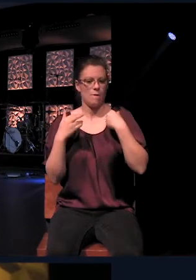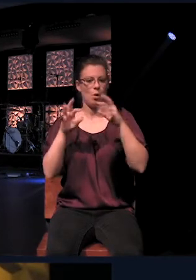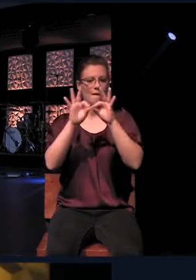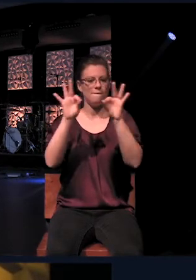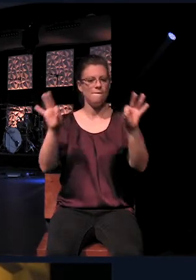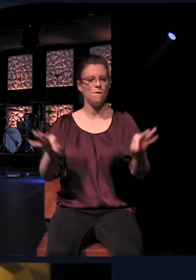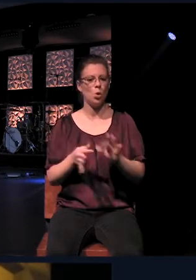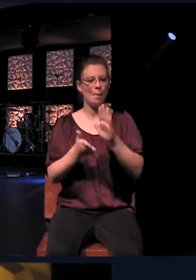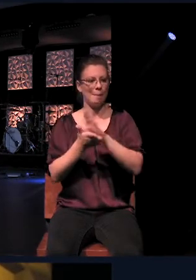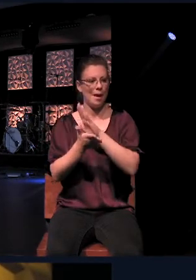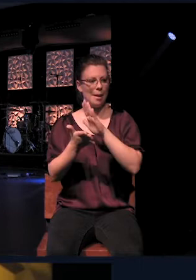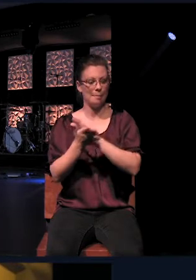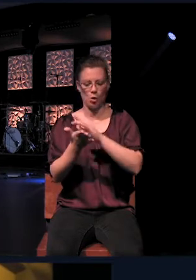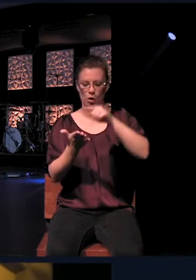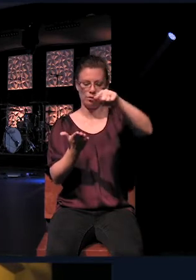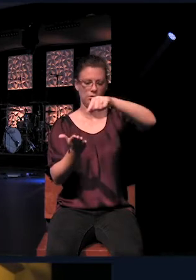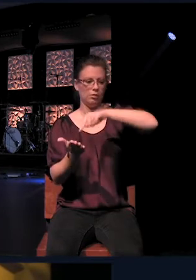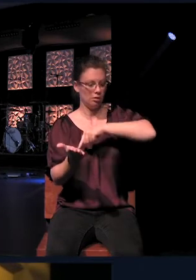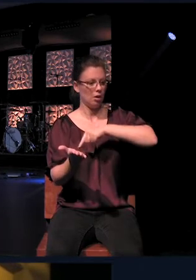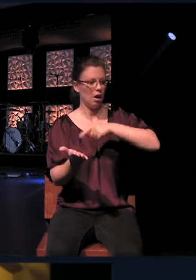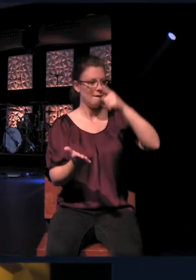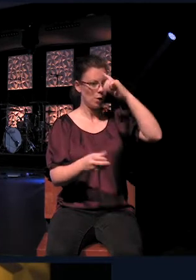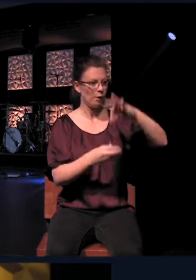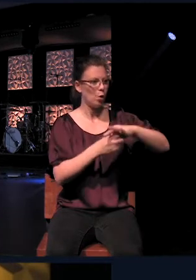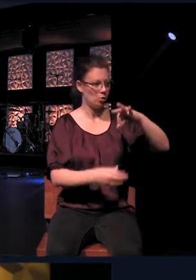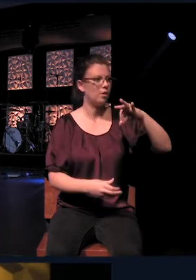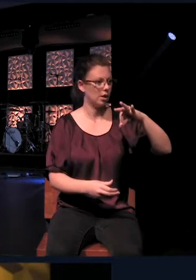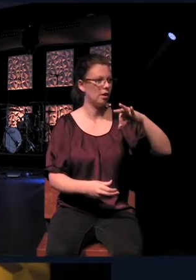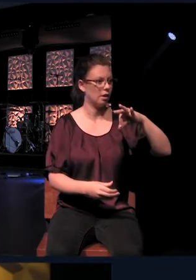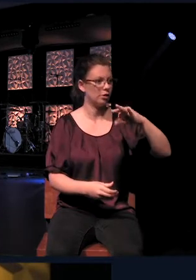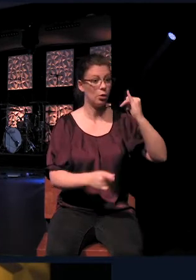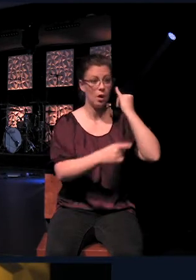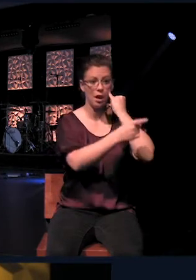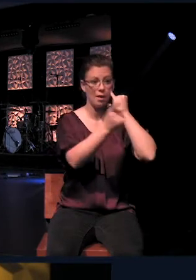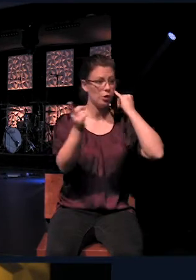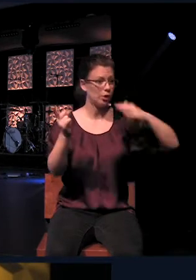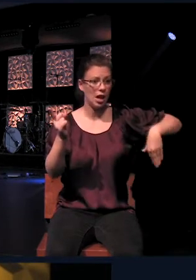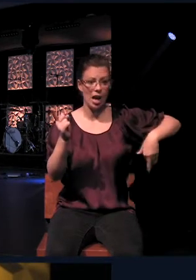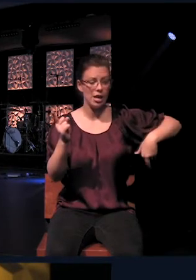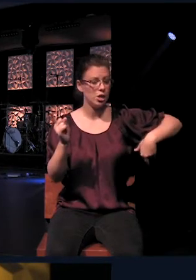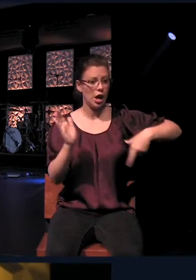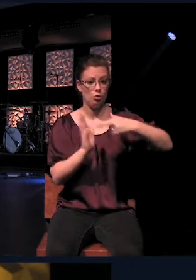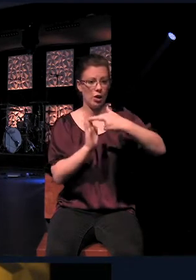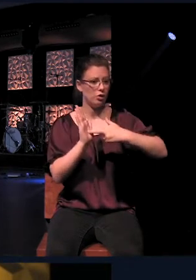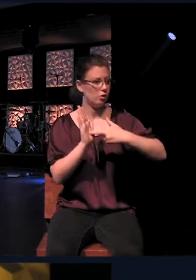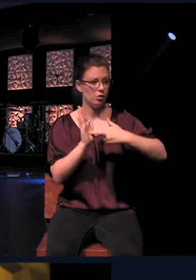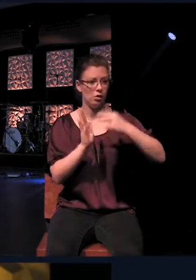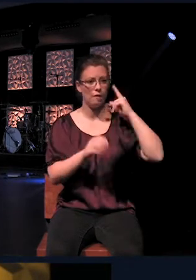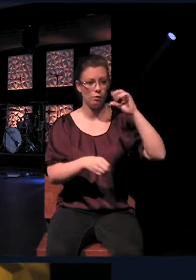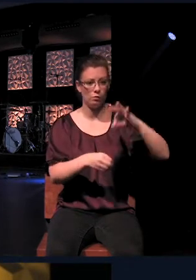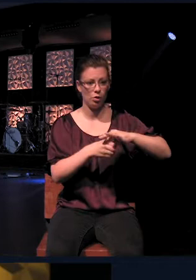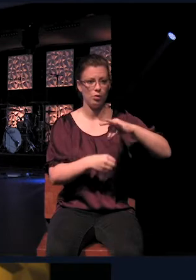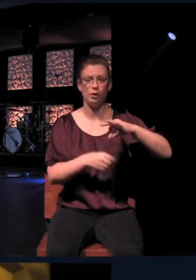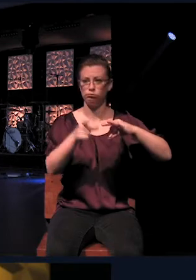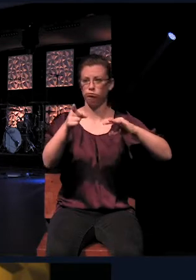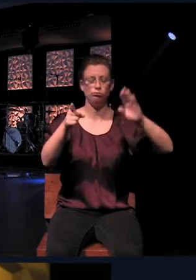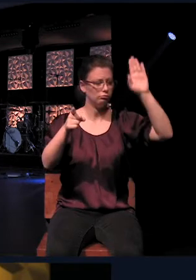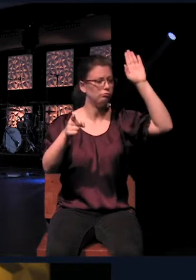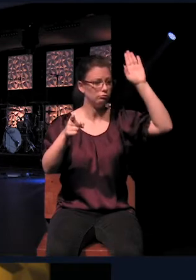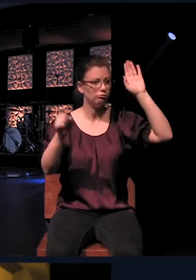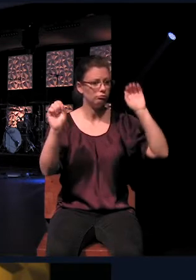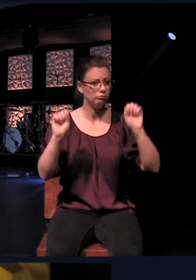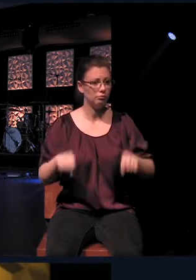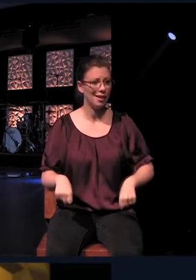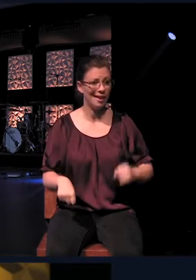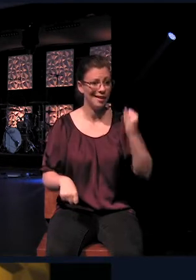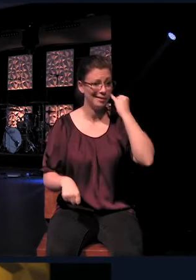for those of you that need those. So the ushers have them. Here's a reason you might need one if you've never voted. So you can raise your hand if you need